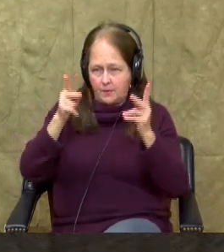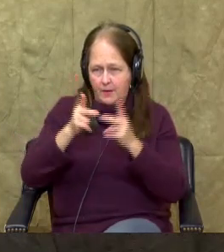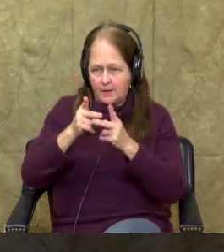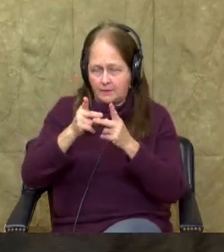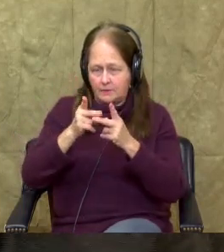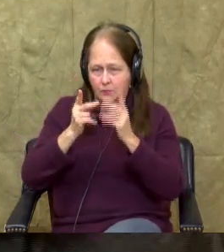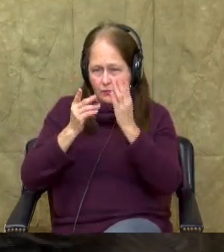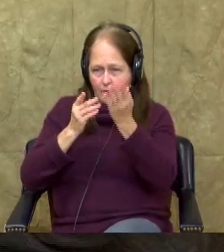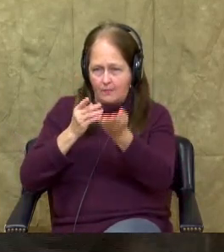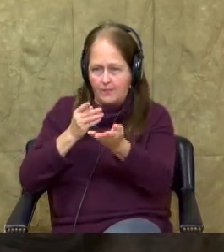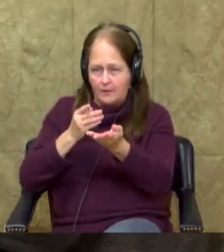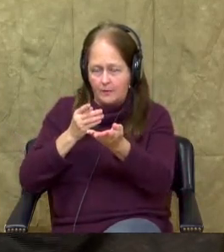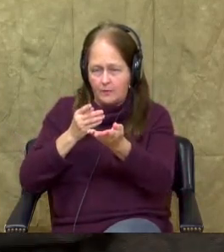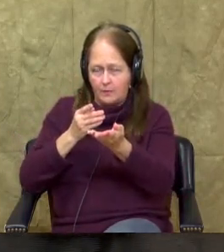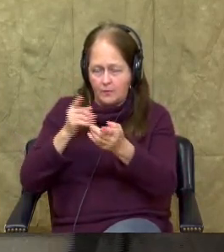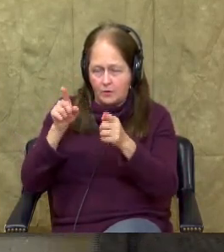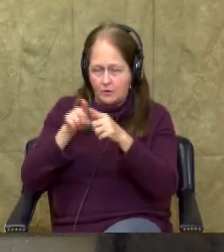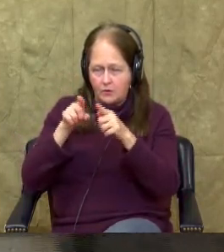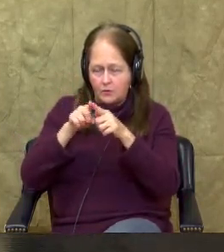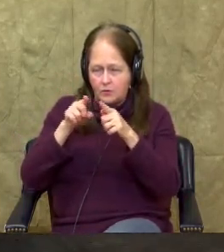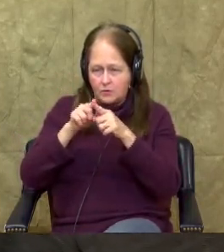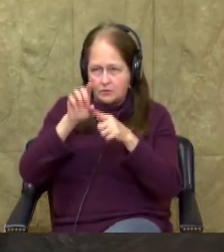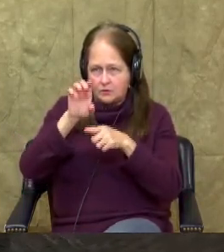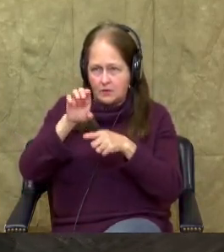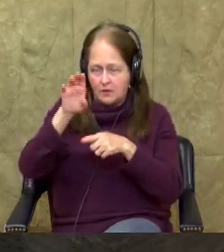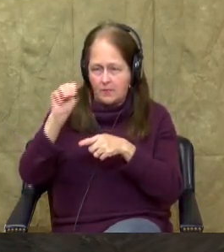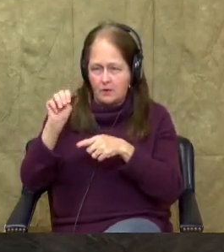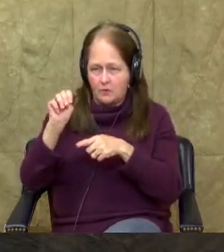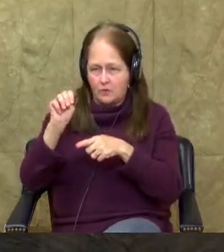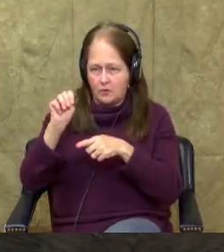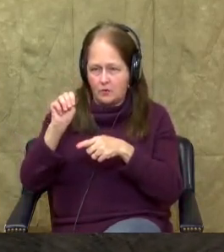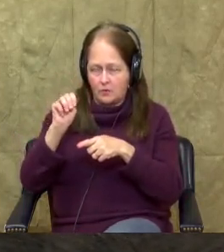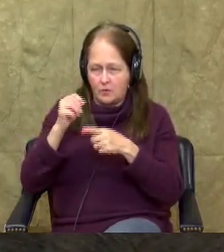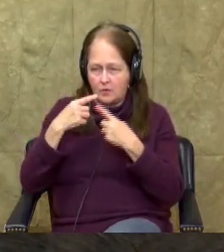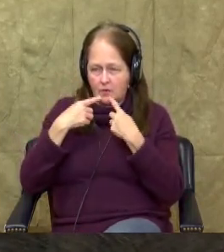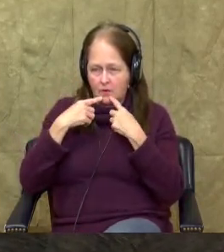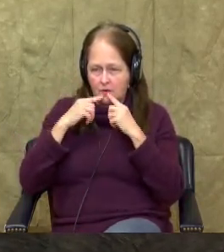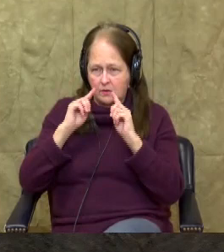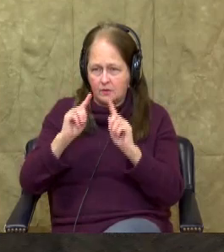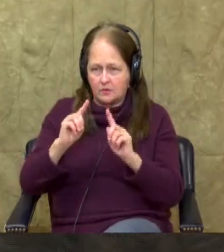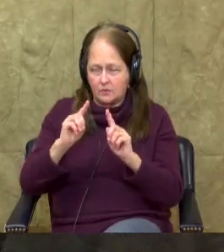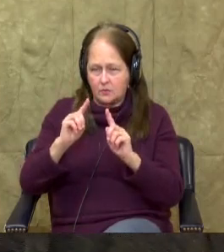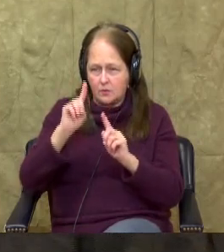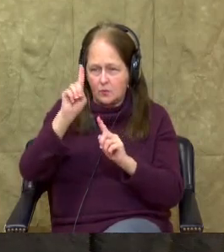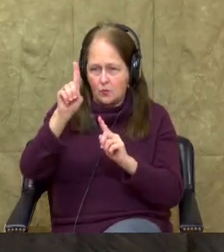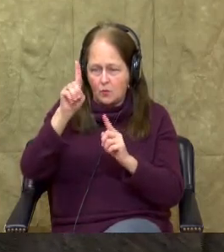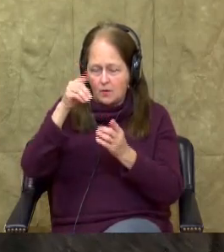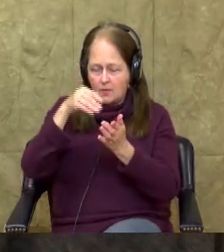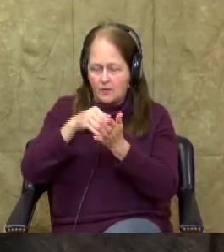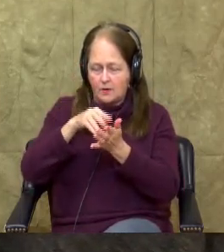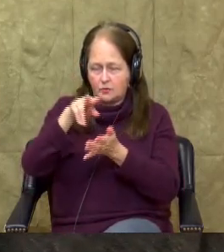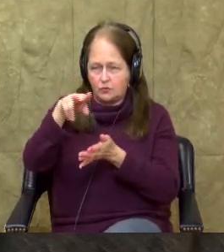here. And this one is also in centimeters. So the answer is